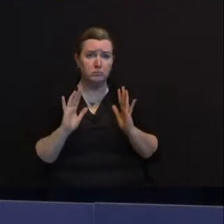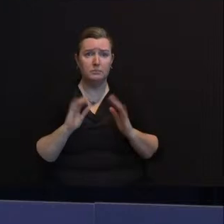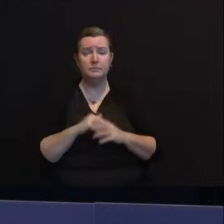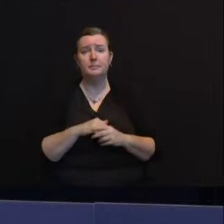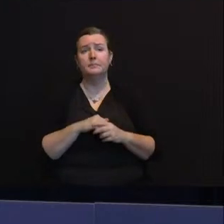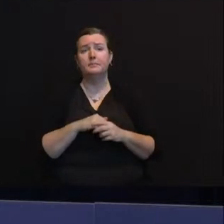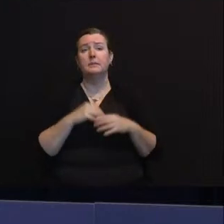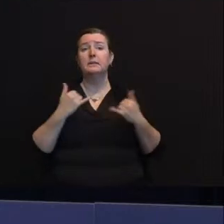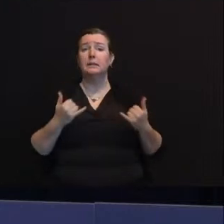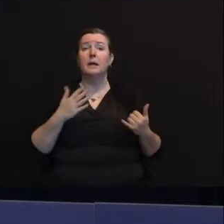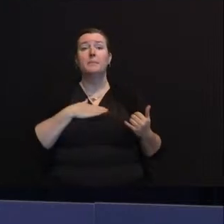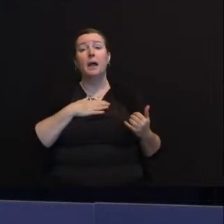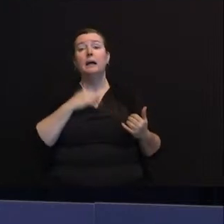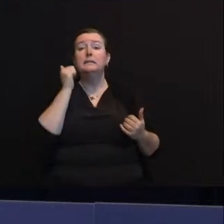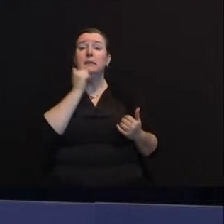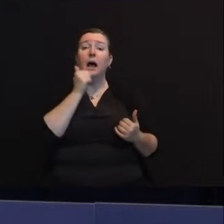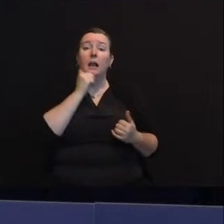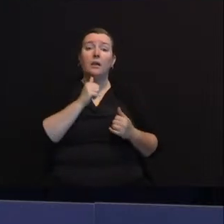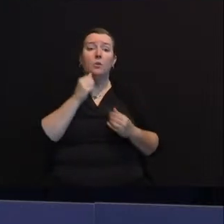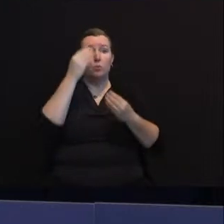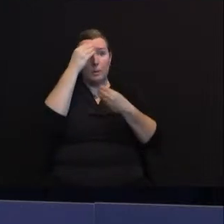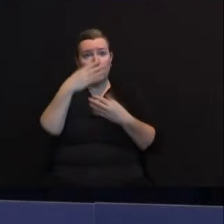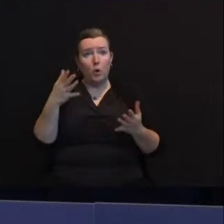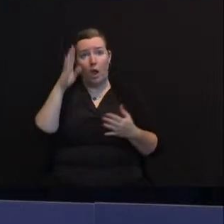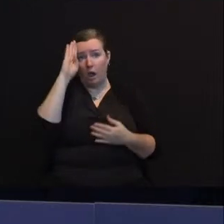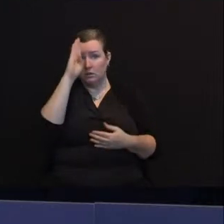report, as the governor shared, our hospitals are reporting